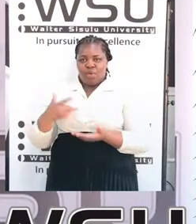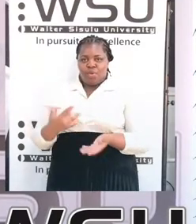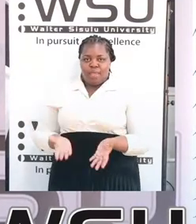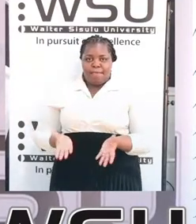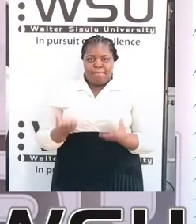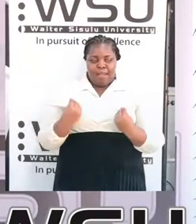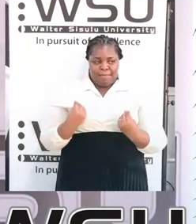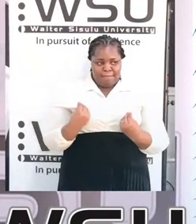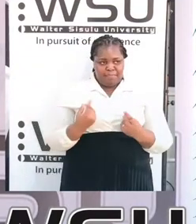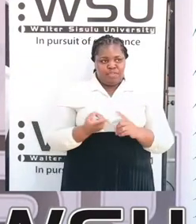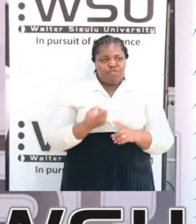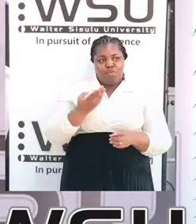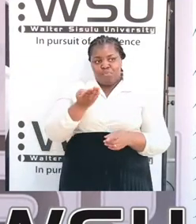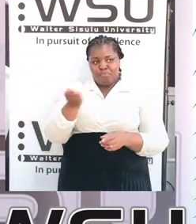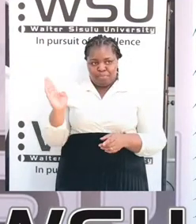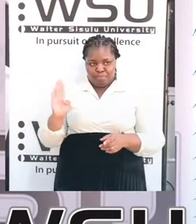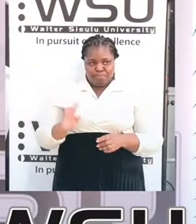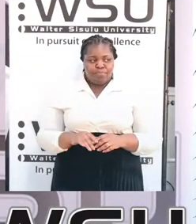we received from them.